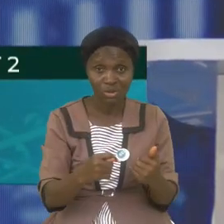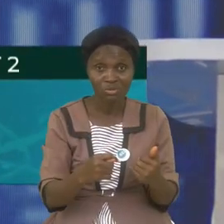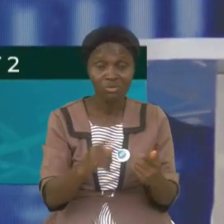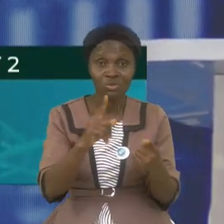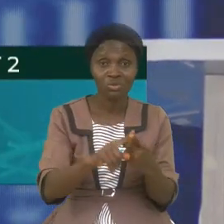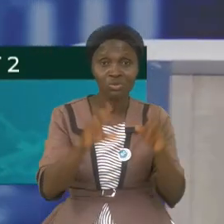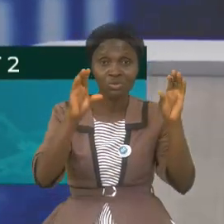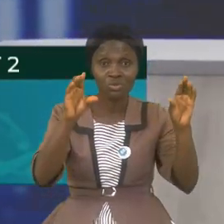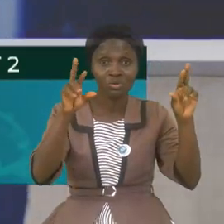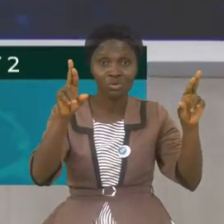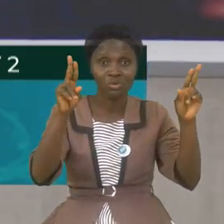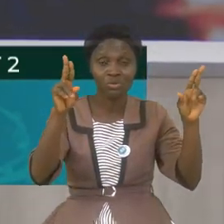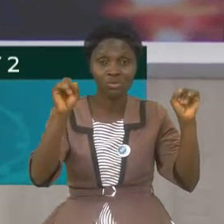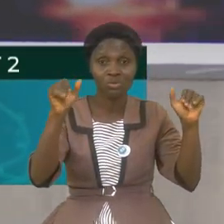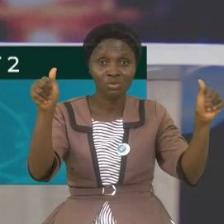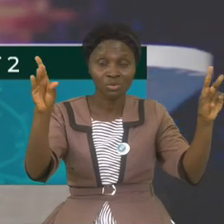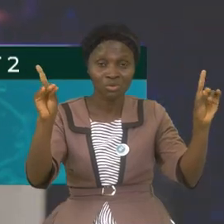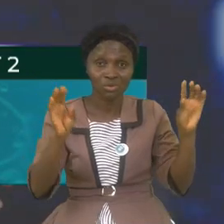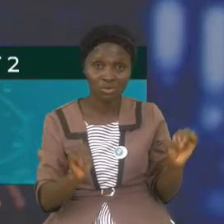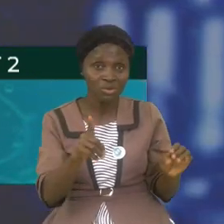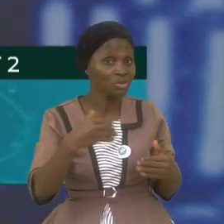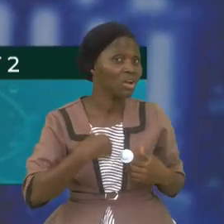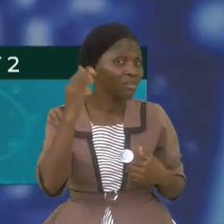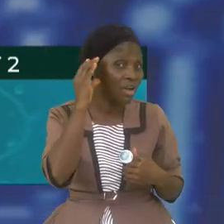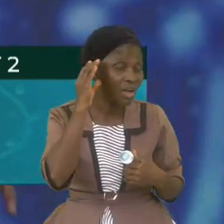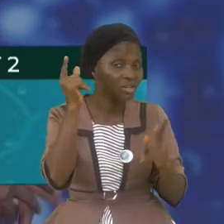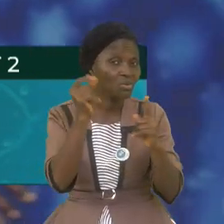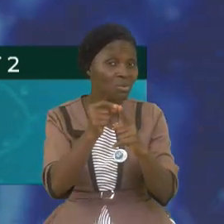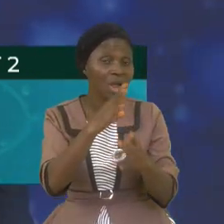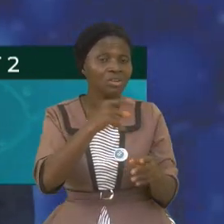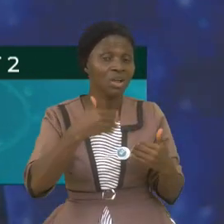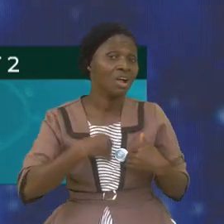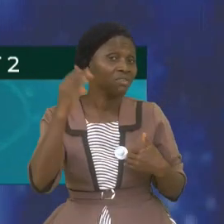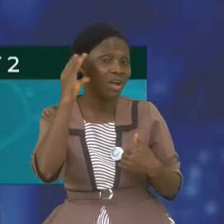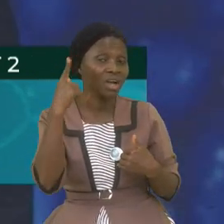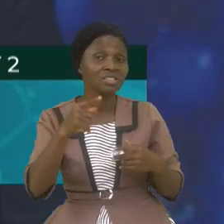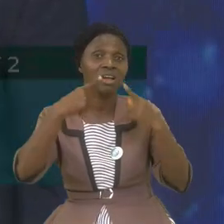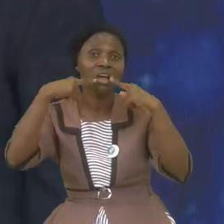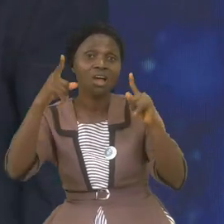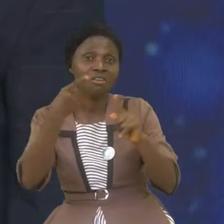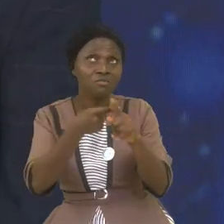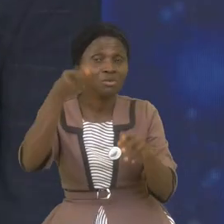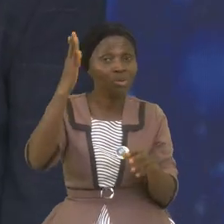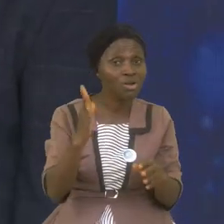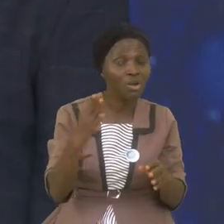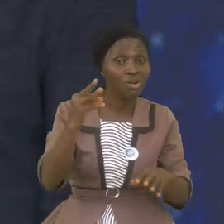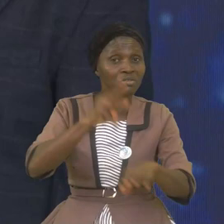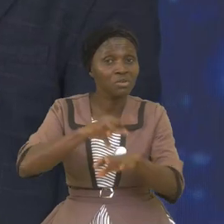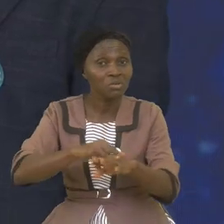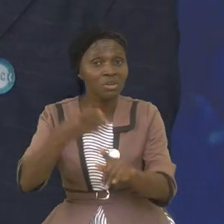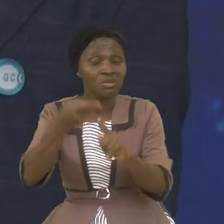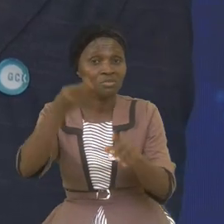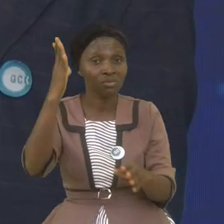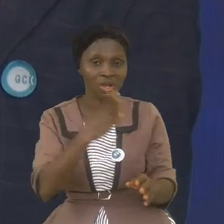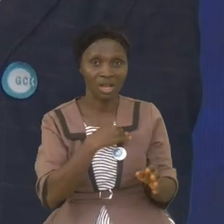crusade, we've heard the word and the pronouncement of the Lord, and we get back home and the man, the husband,